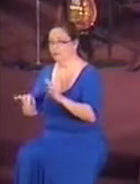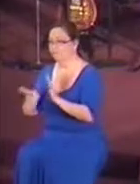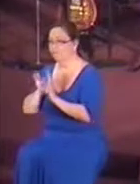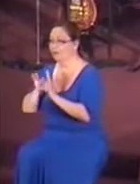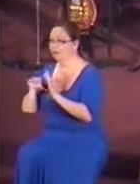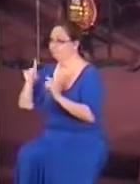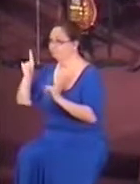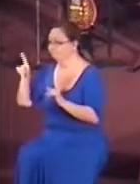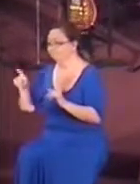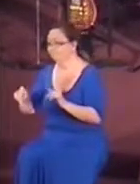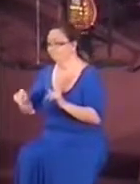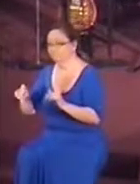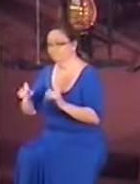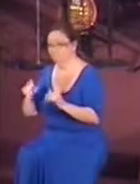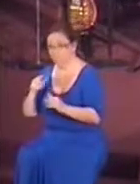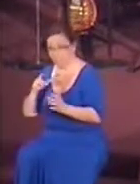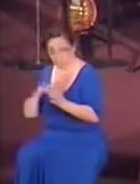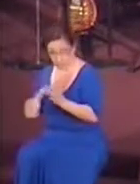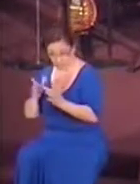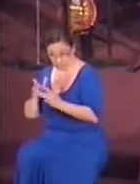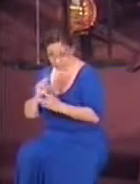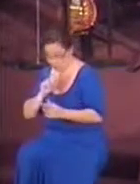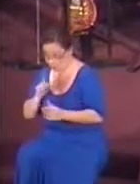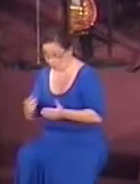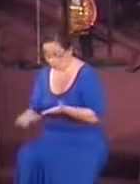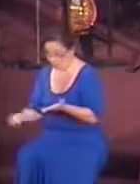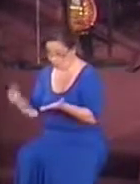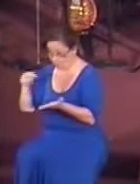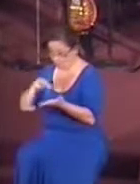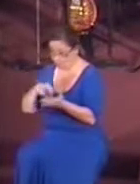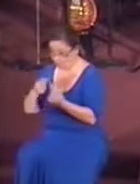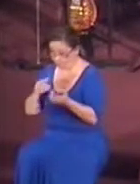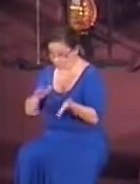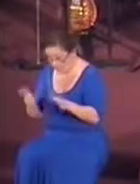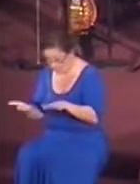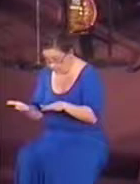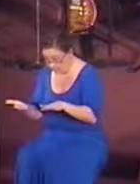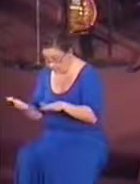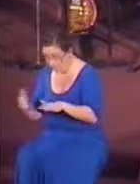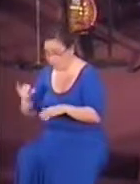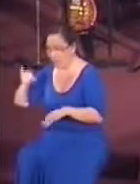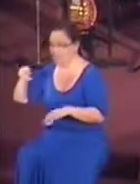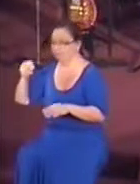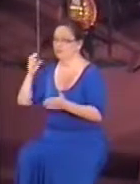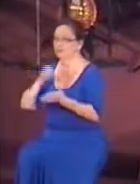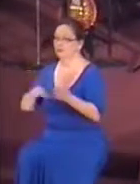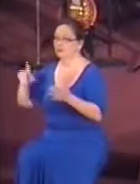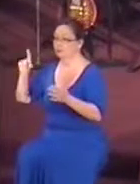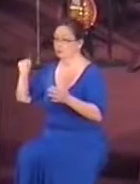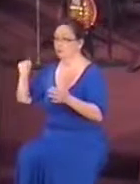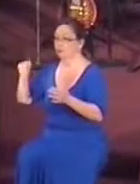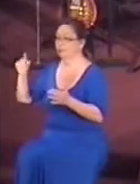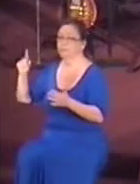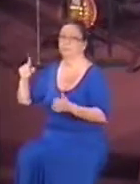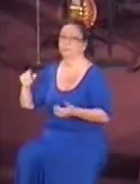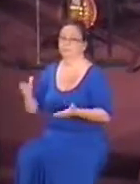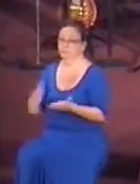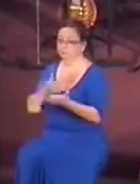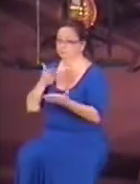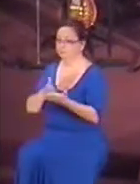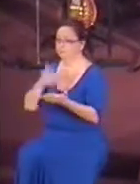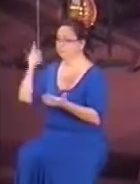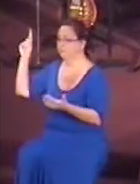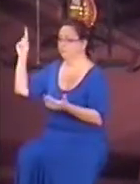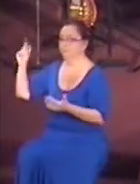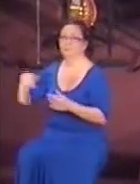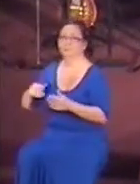asking this question: did Jesus really resurrect from the dead? In John chapter 20, if you'll turn there with me,